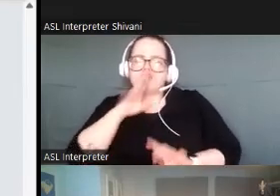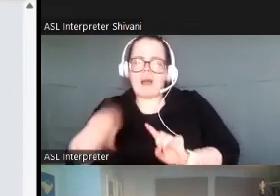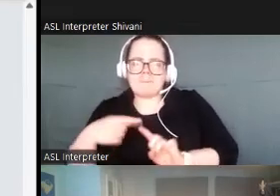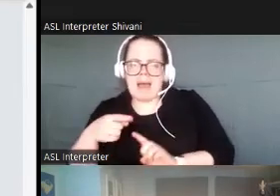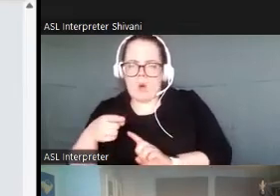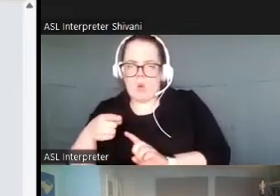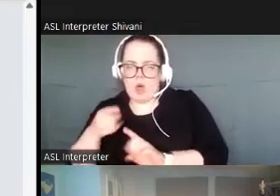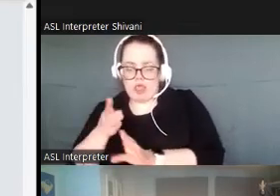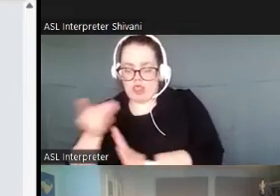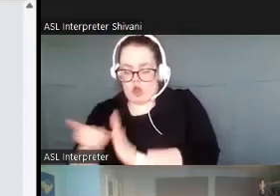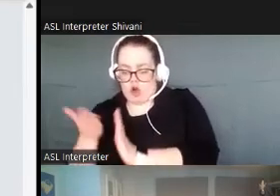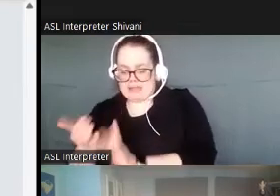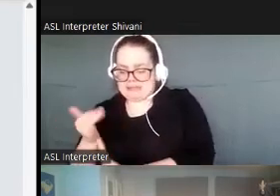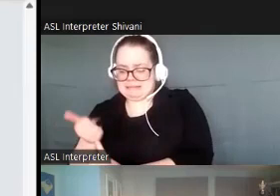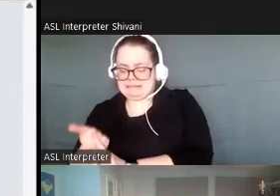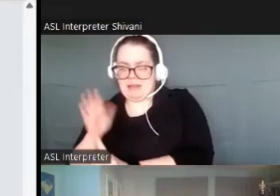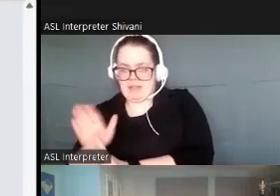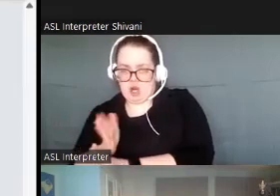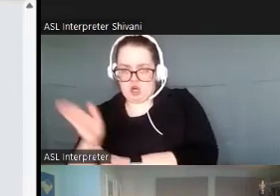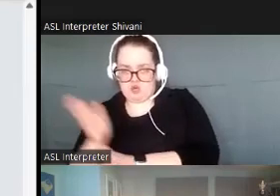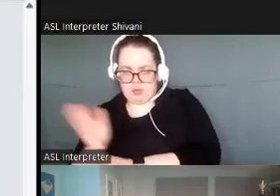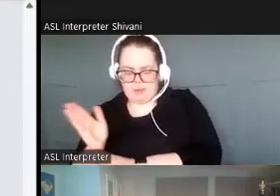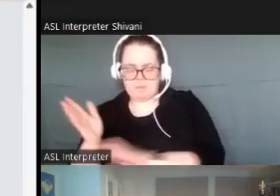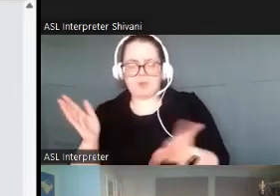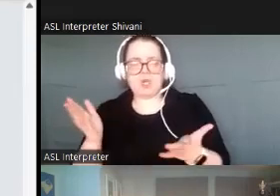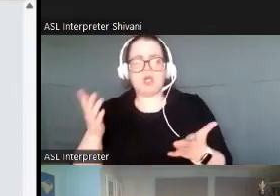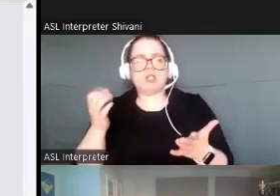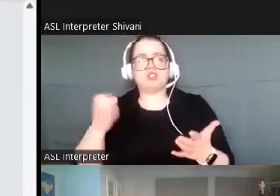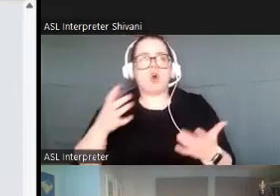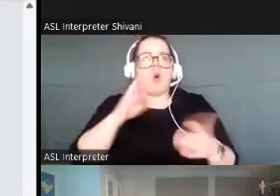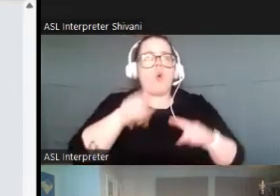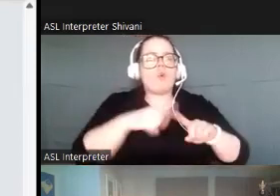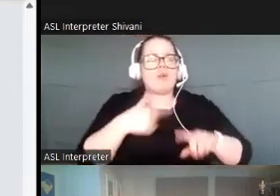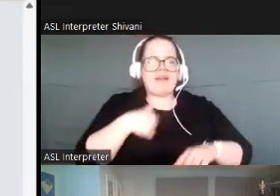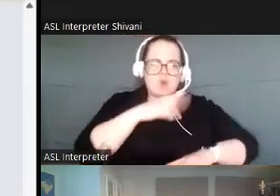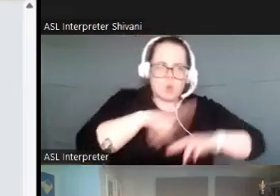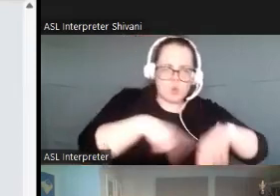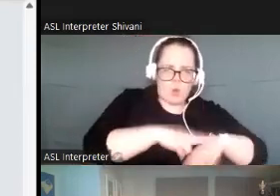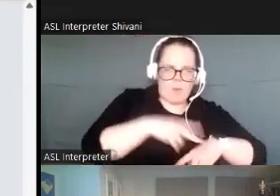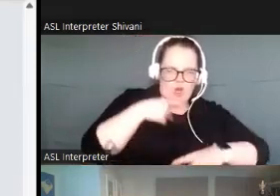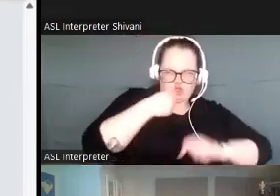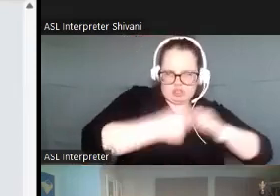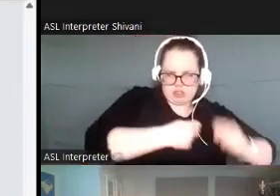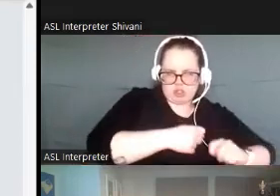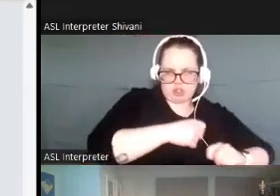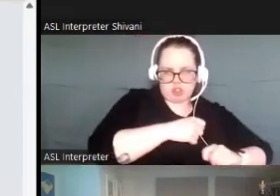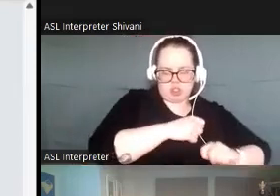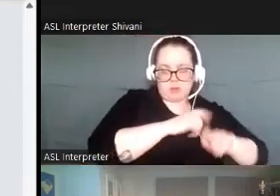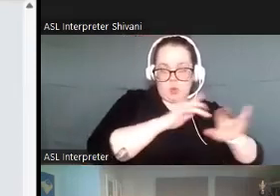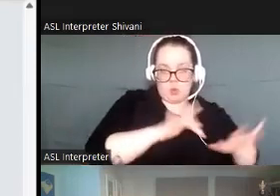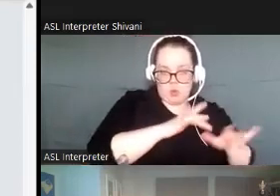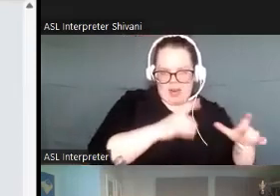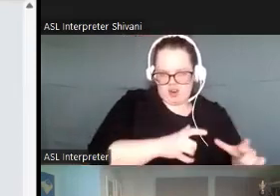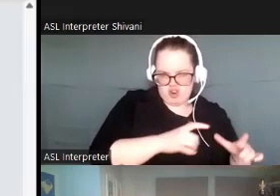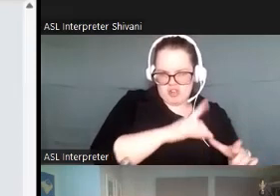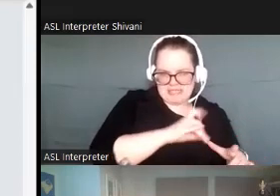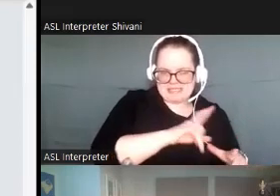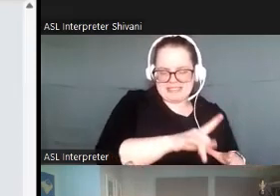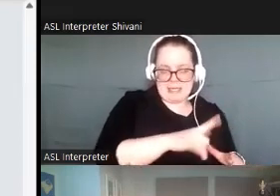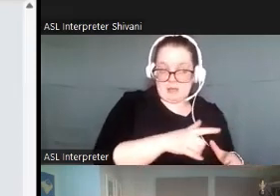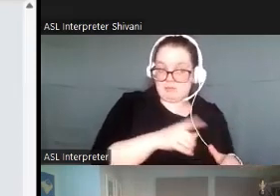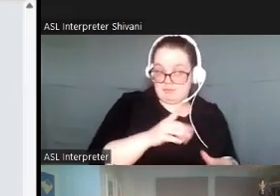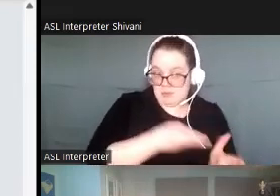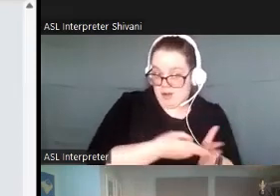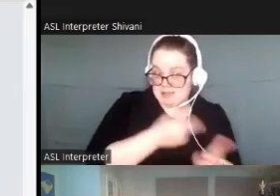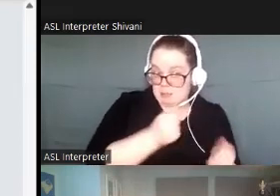look at it different ways. We can have a traditional record deal, which actually I'm trying to convince all my clients not to do. I'm trying to